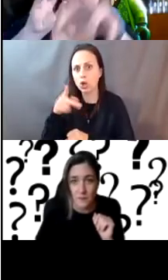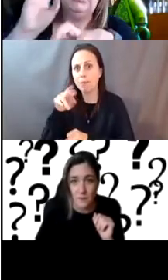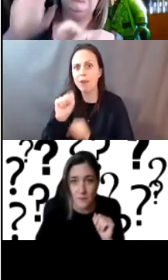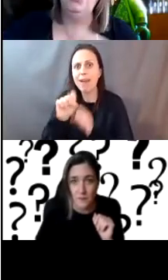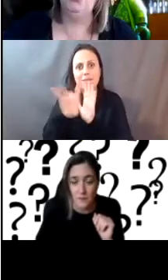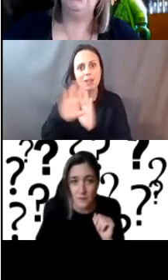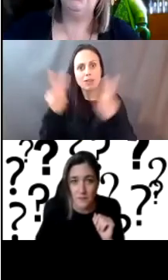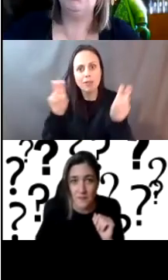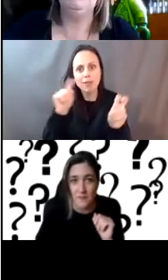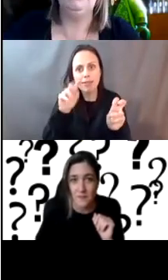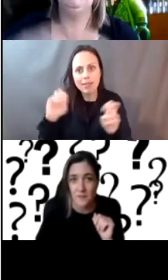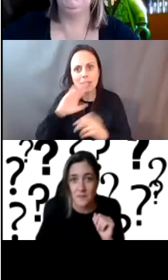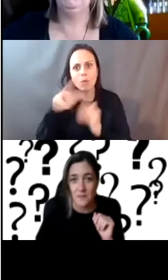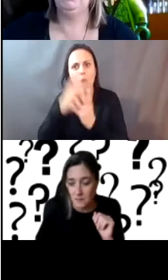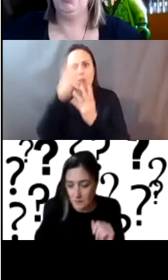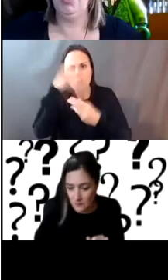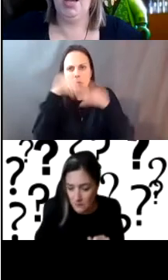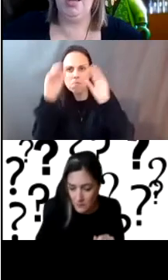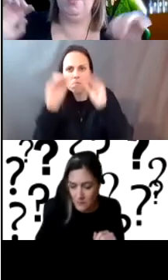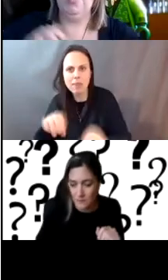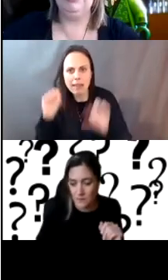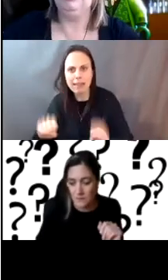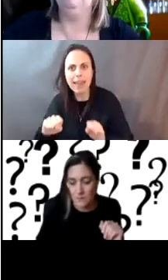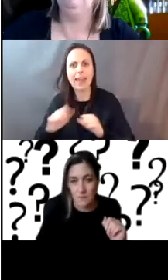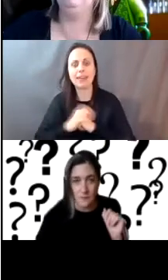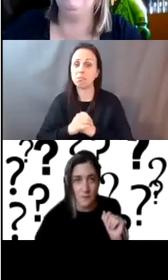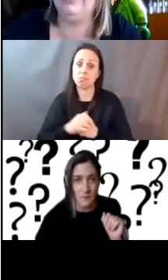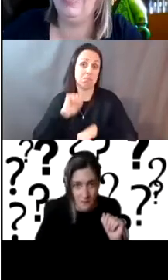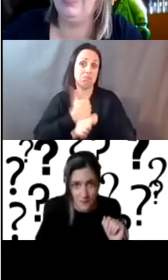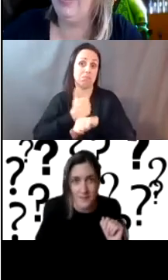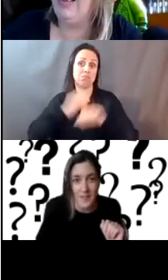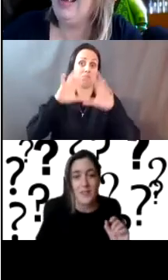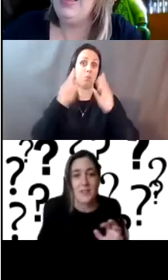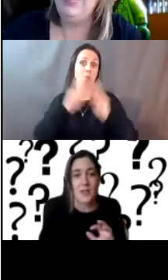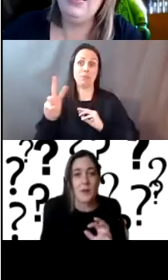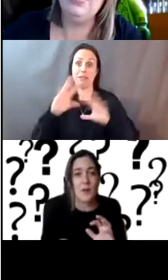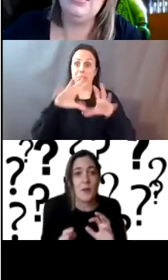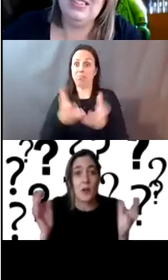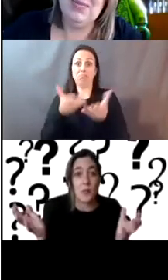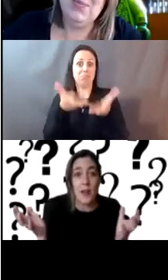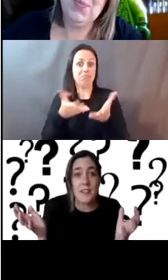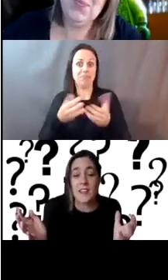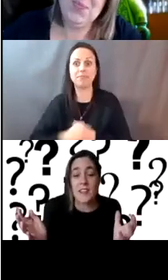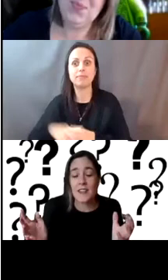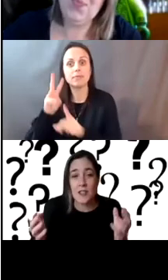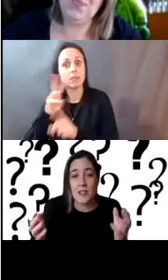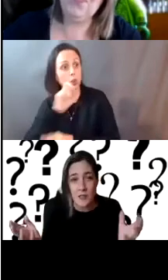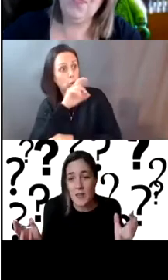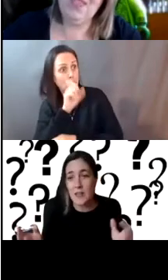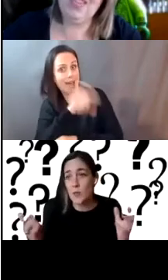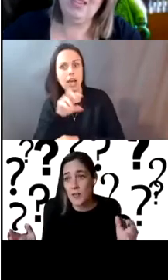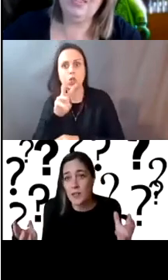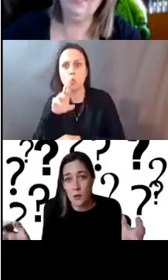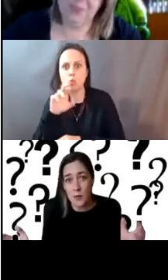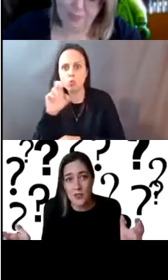sort of plug all your content into it, and ta-da, you have a website. So there's WordPress and